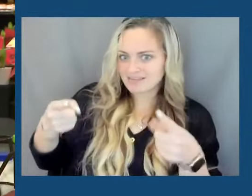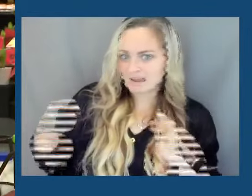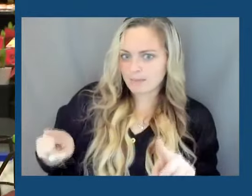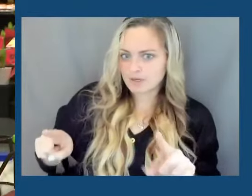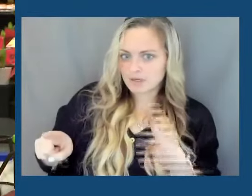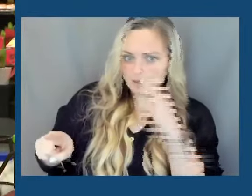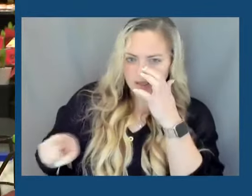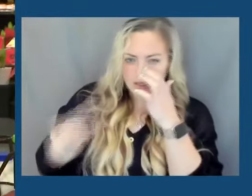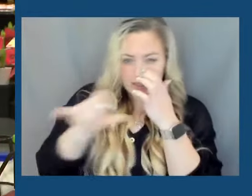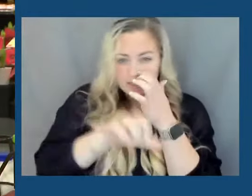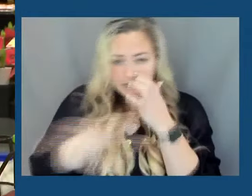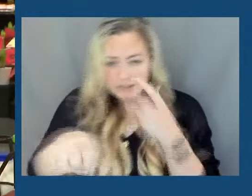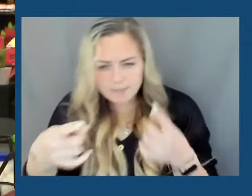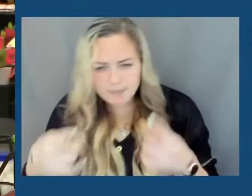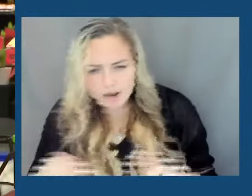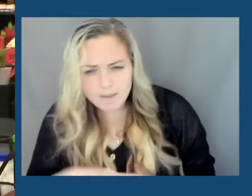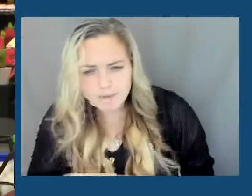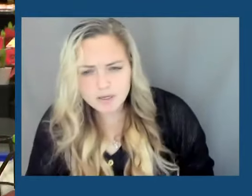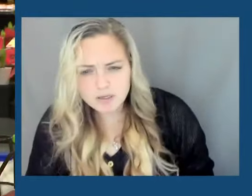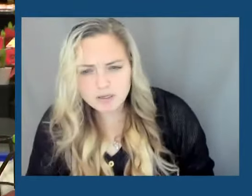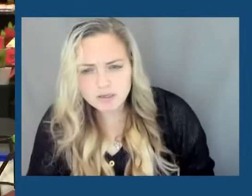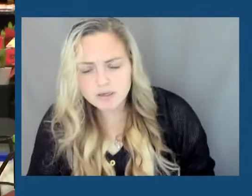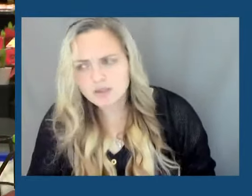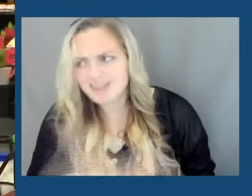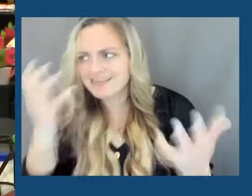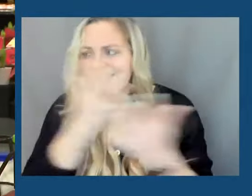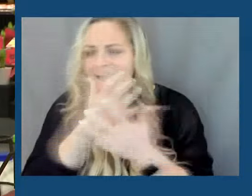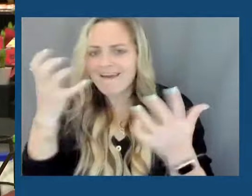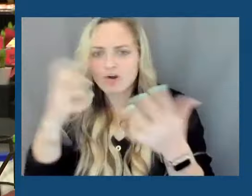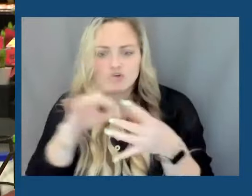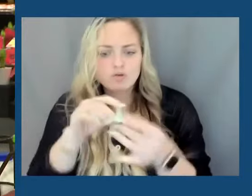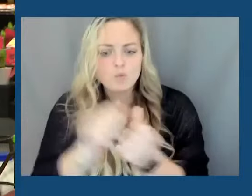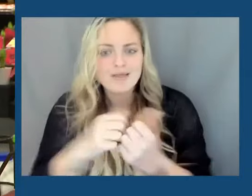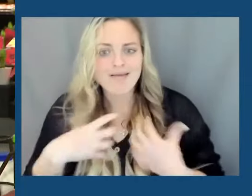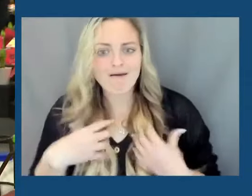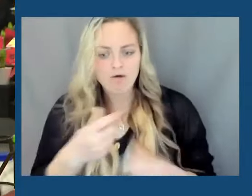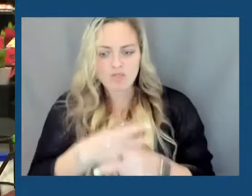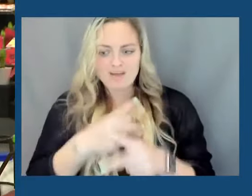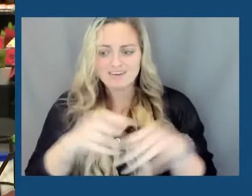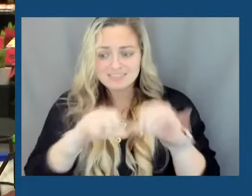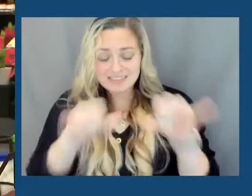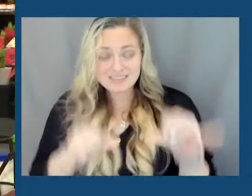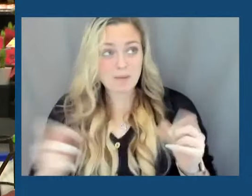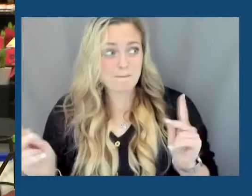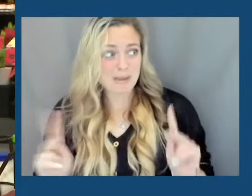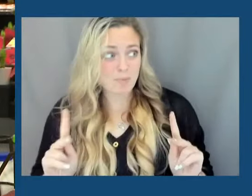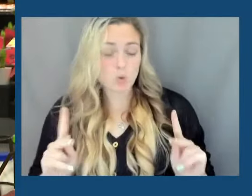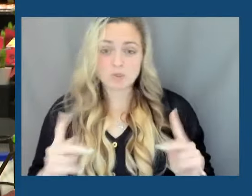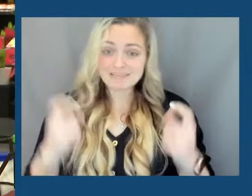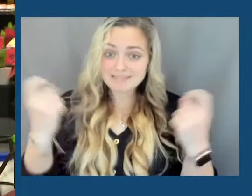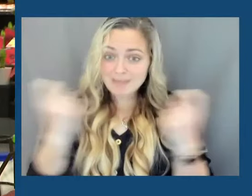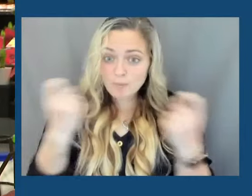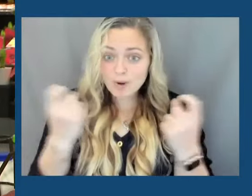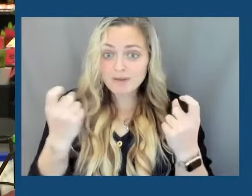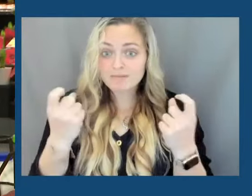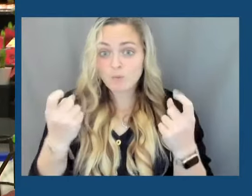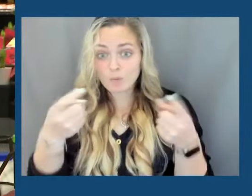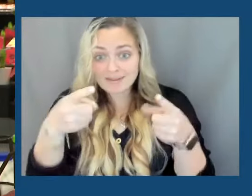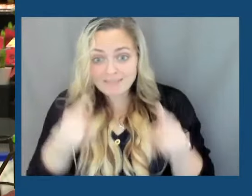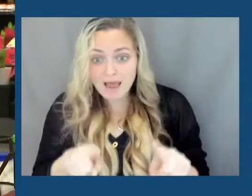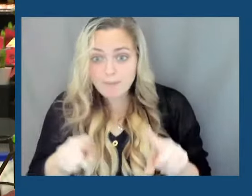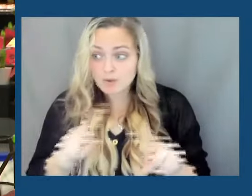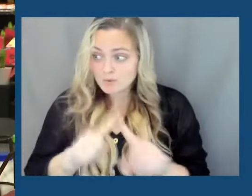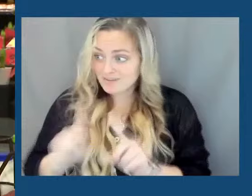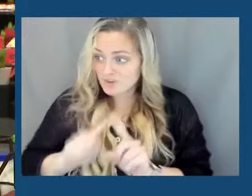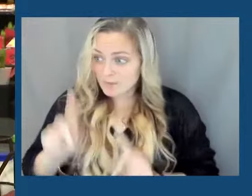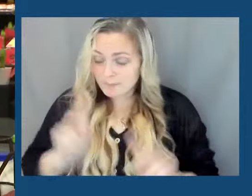about this, and why do you think there's such anger with the system that people are celebrating these two actions of vigilantism? As I